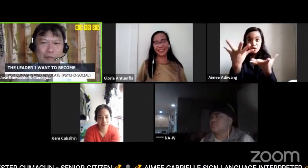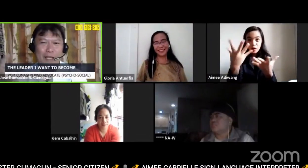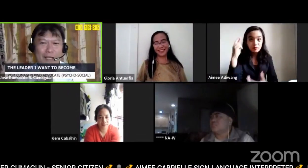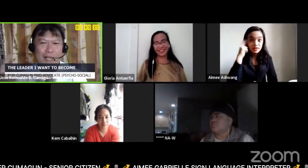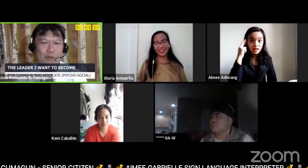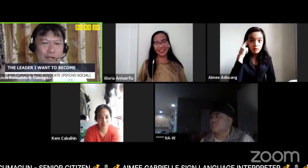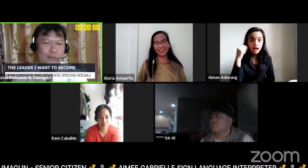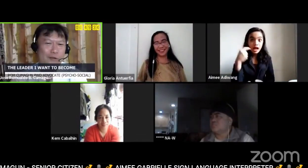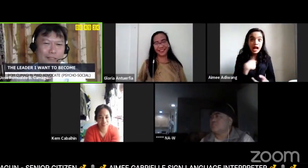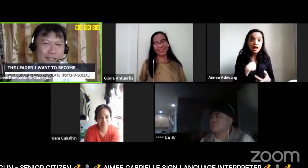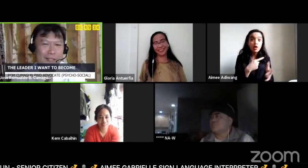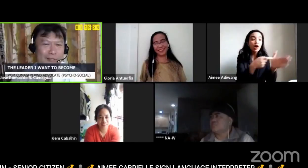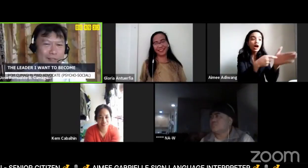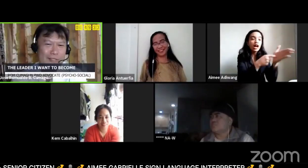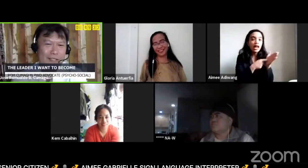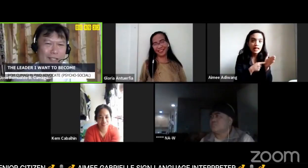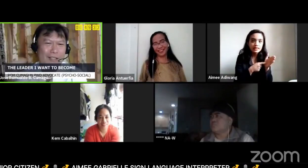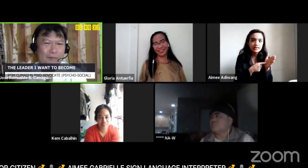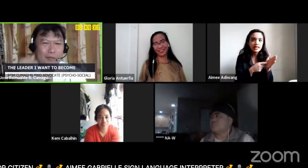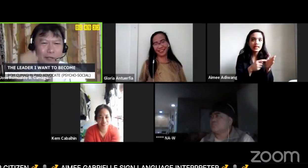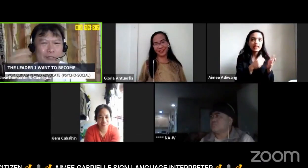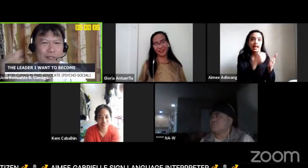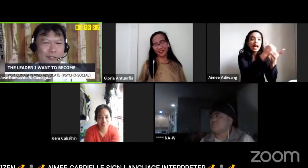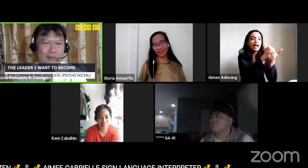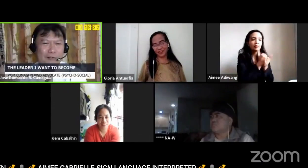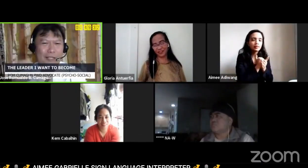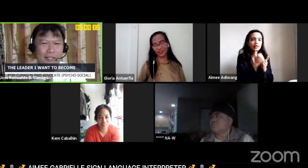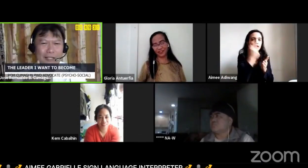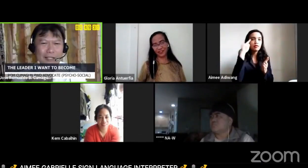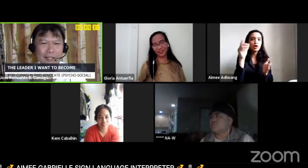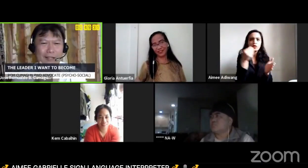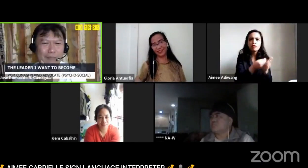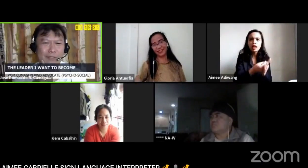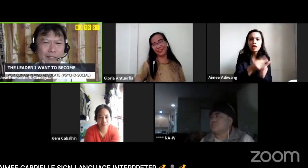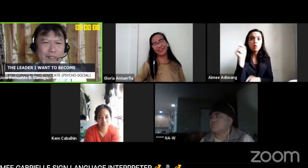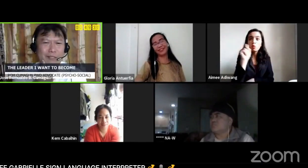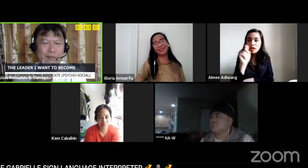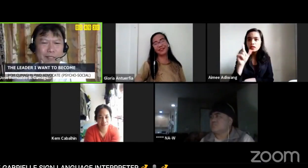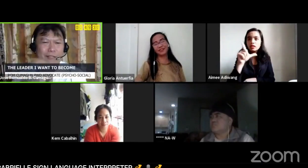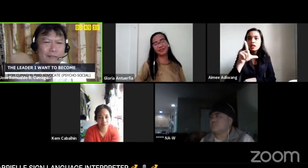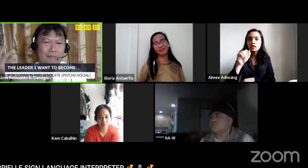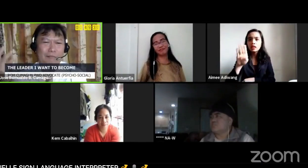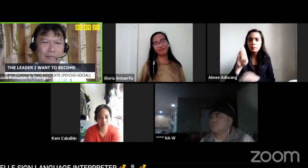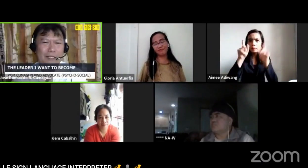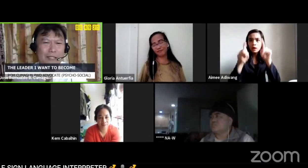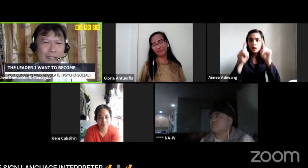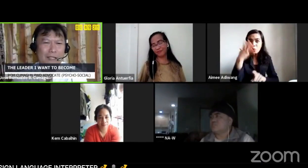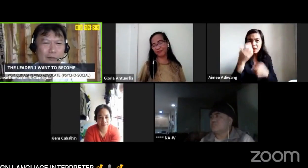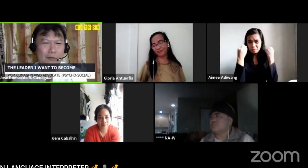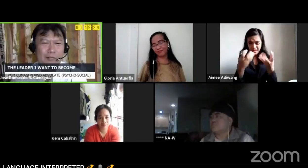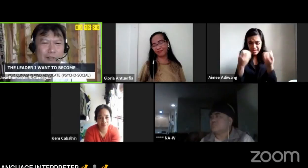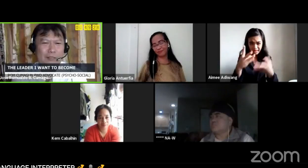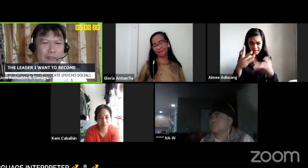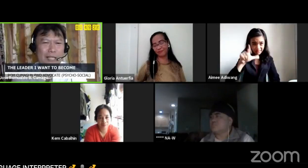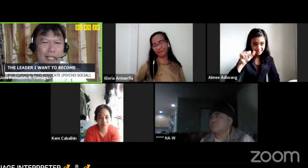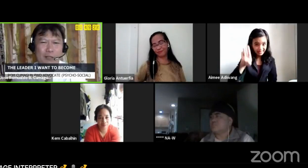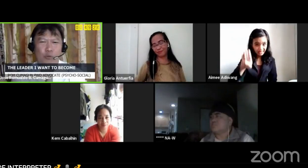financial help for my laboratory tests because there are so many lab tests.